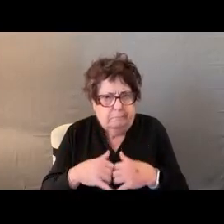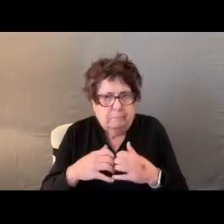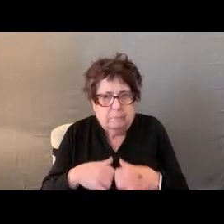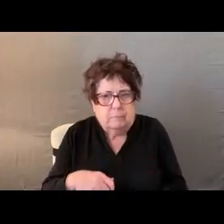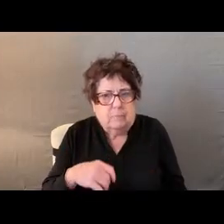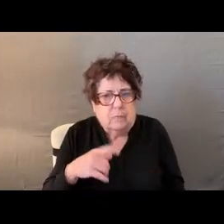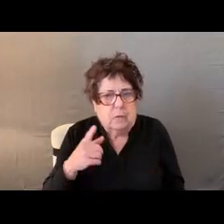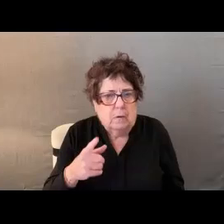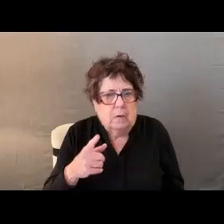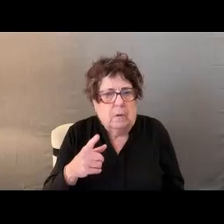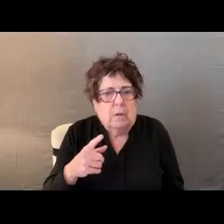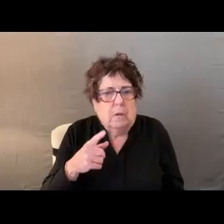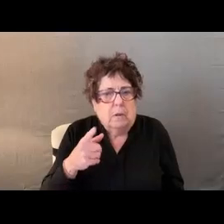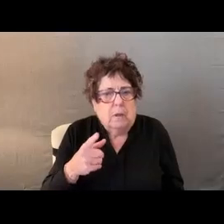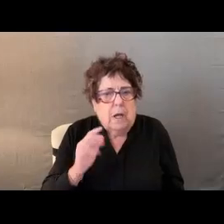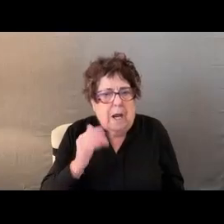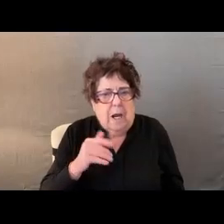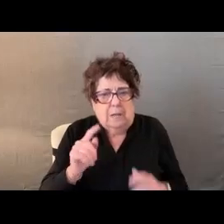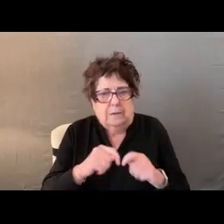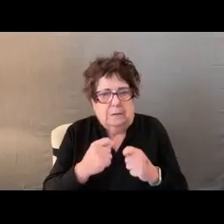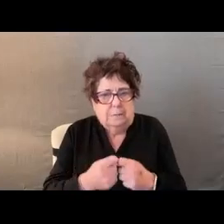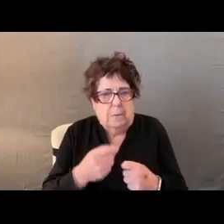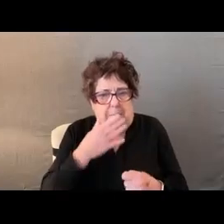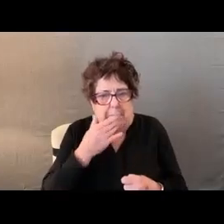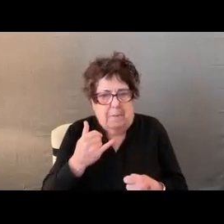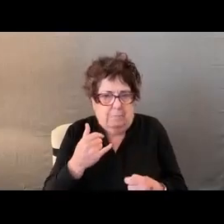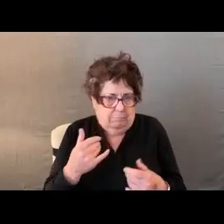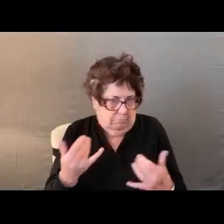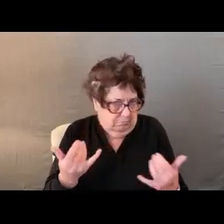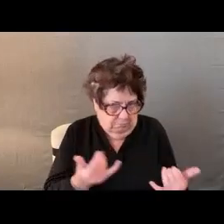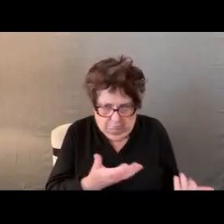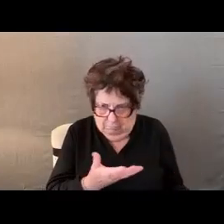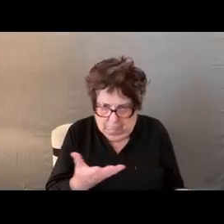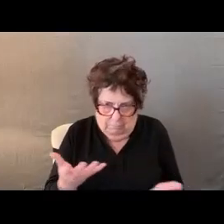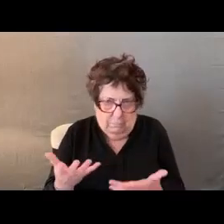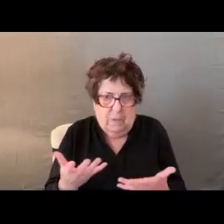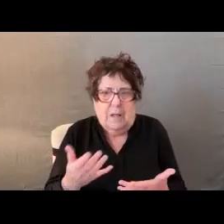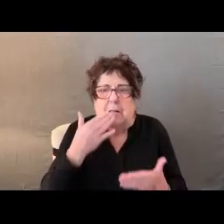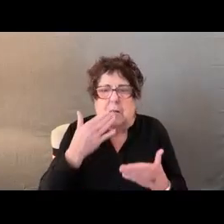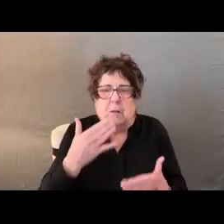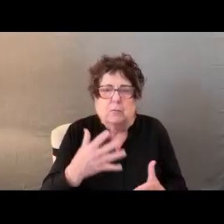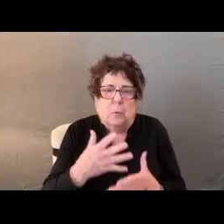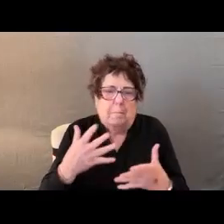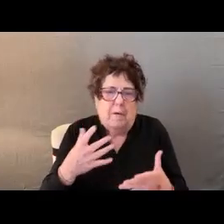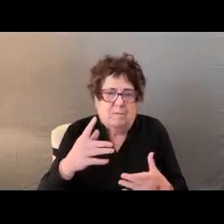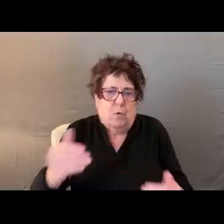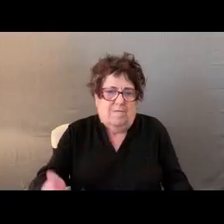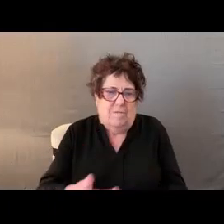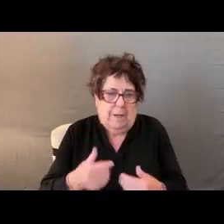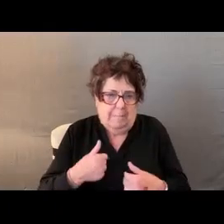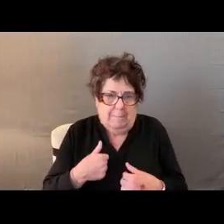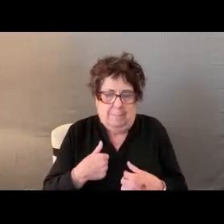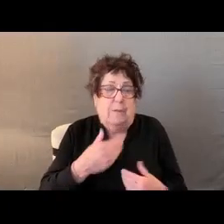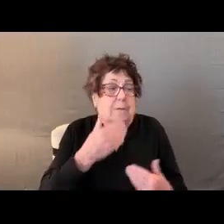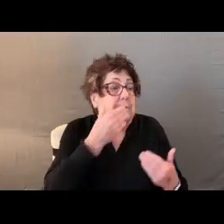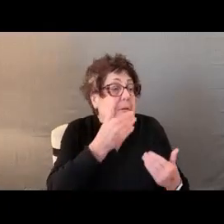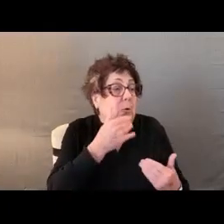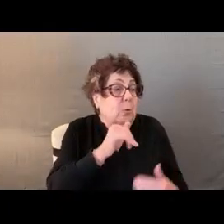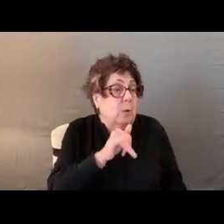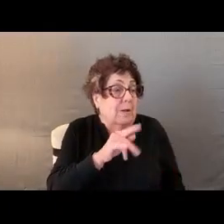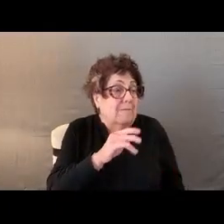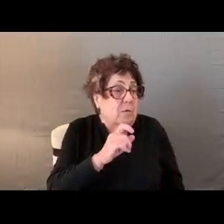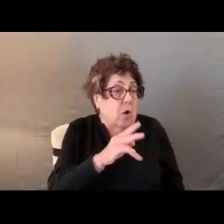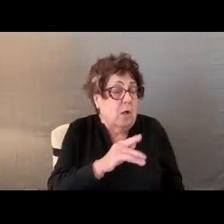can better know how to implement. So again, thank you so much for inviting me. Thank you, Vaughn. I noticed